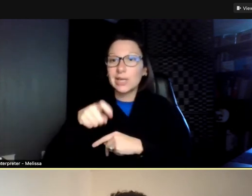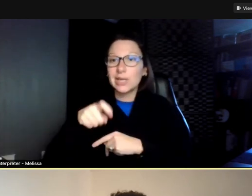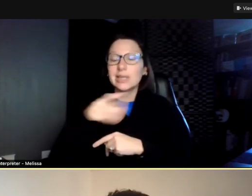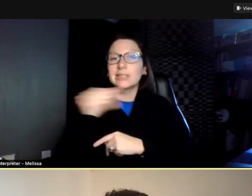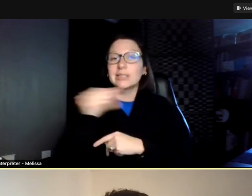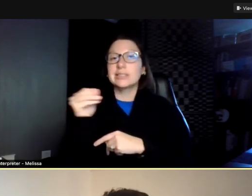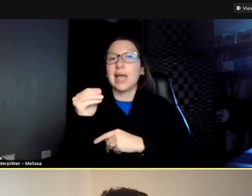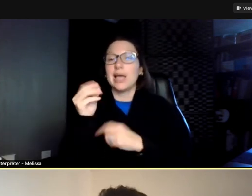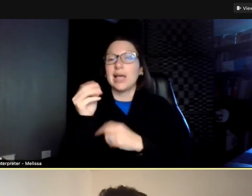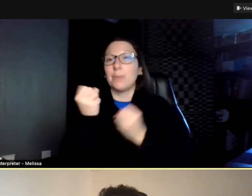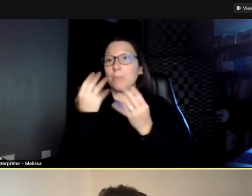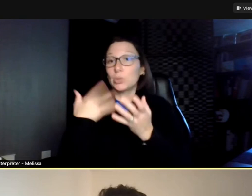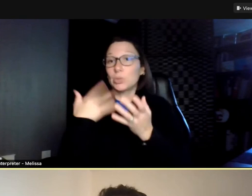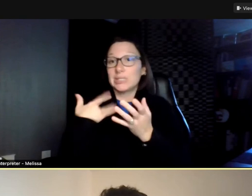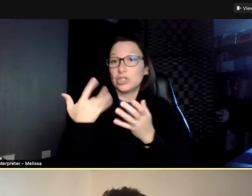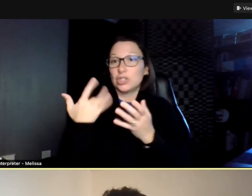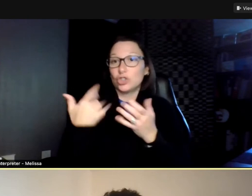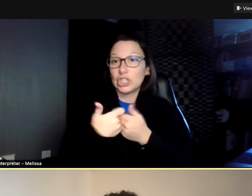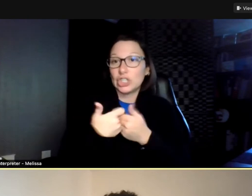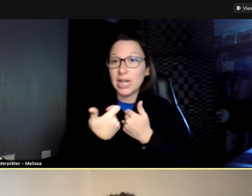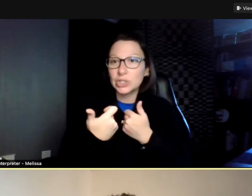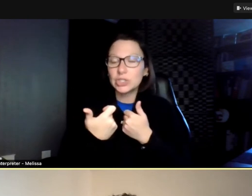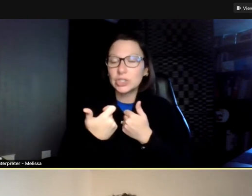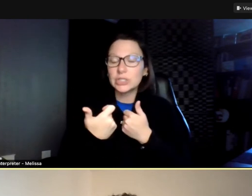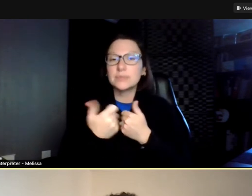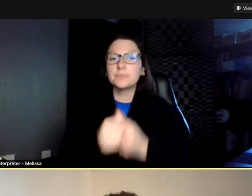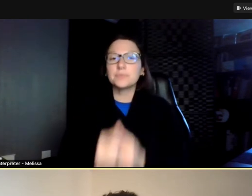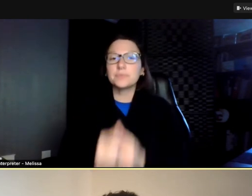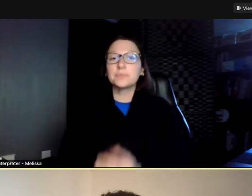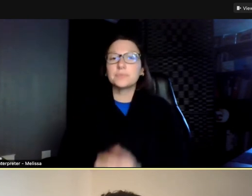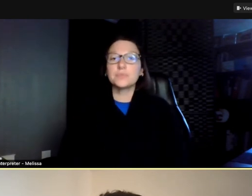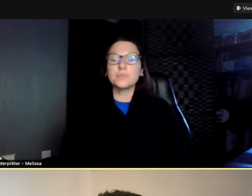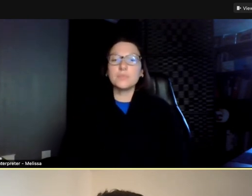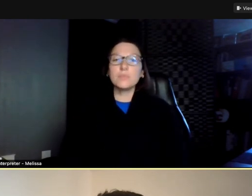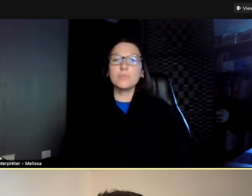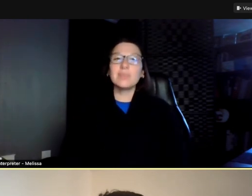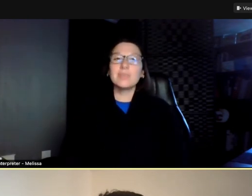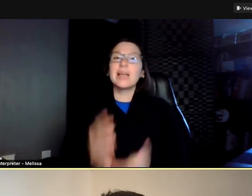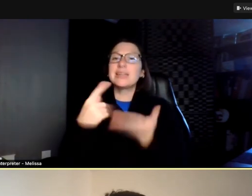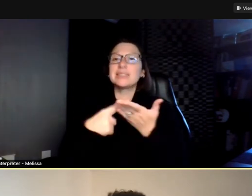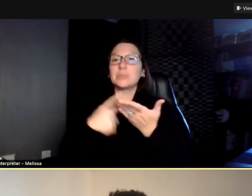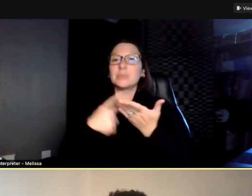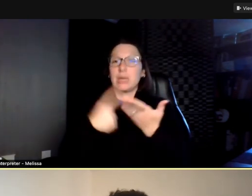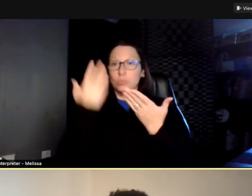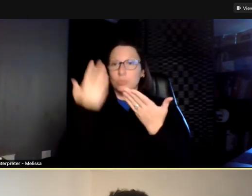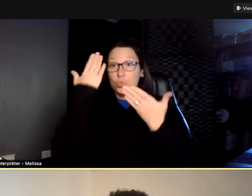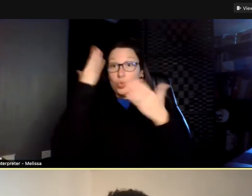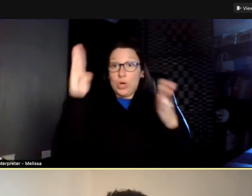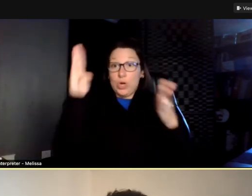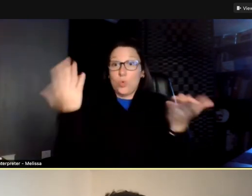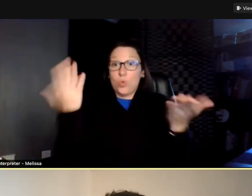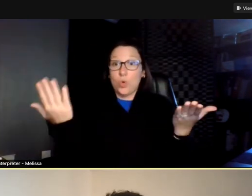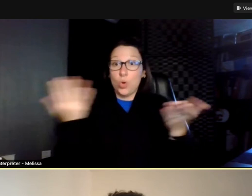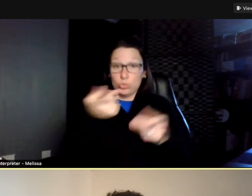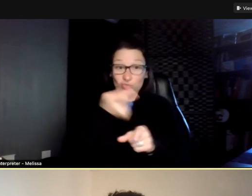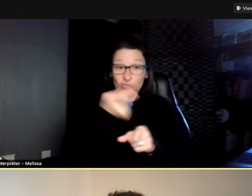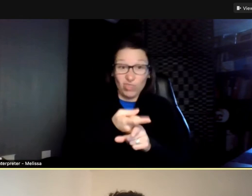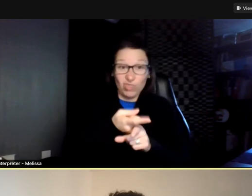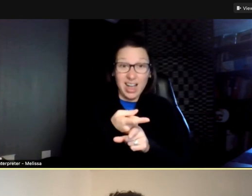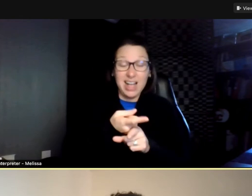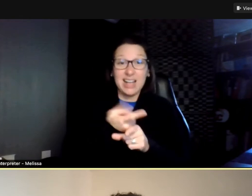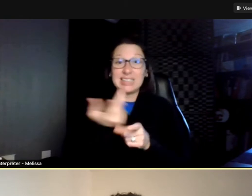multisensory challenges, that we sometimes we don't know if we're doing the right thing because we're waiting months